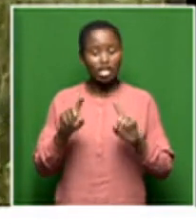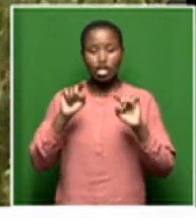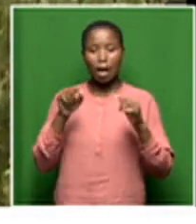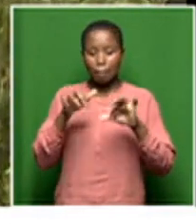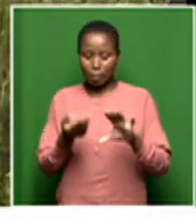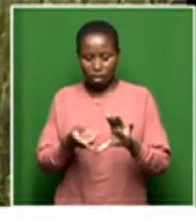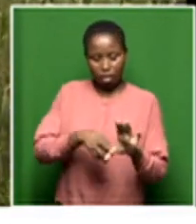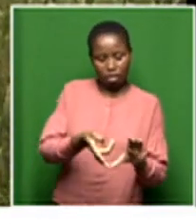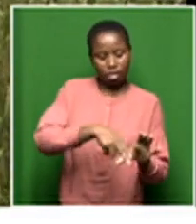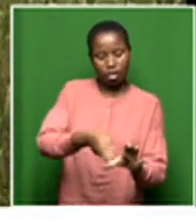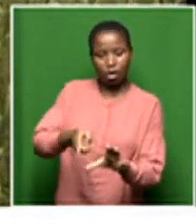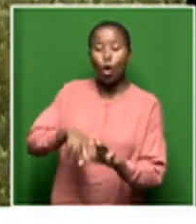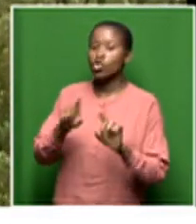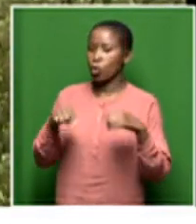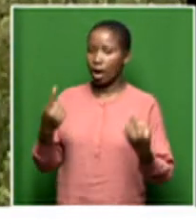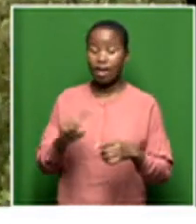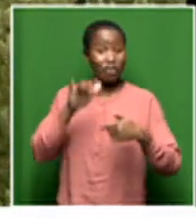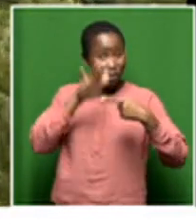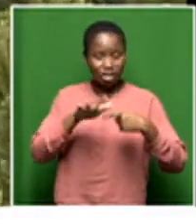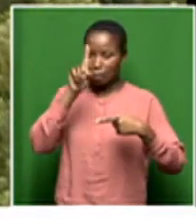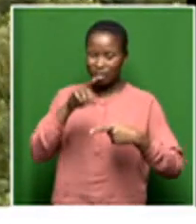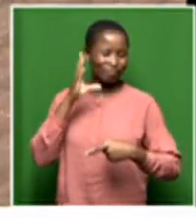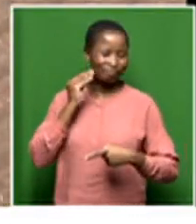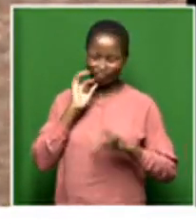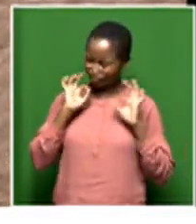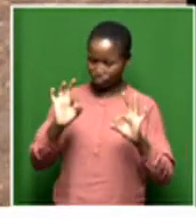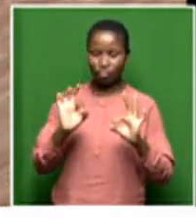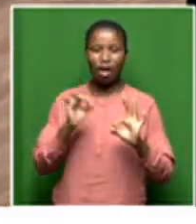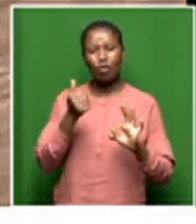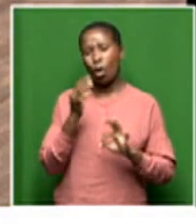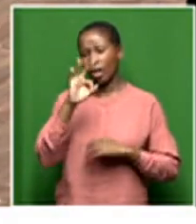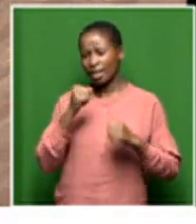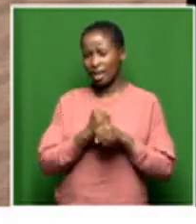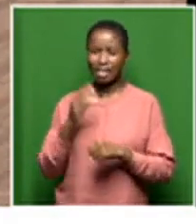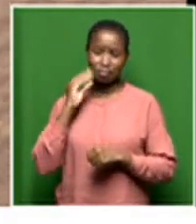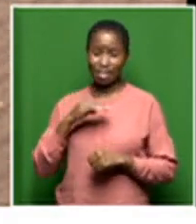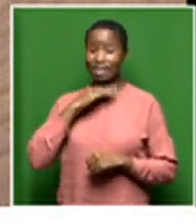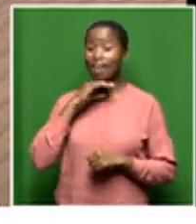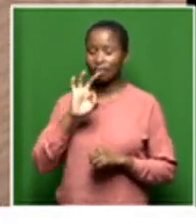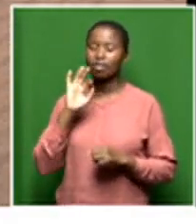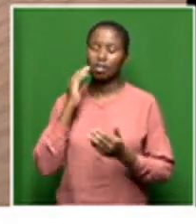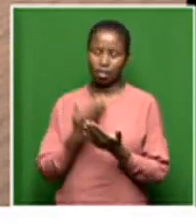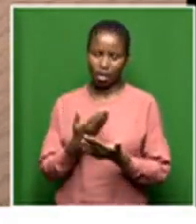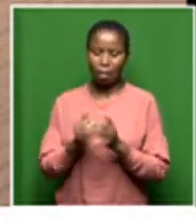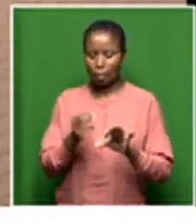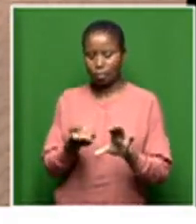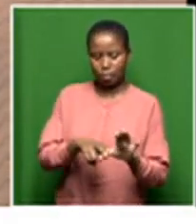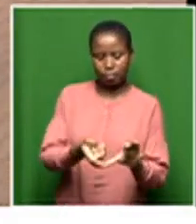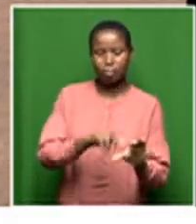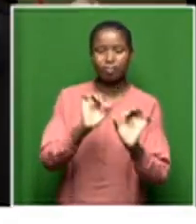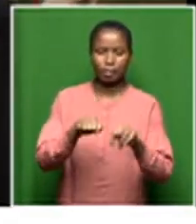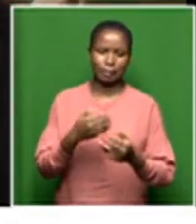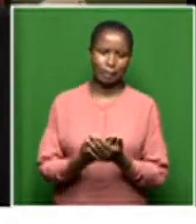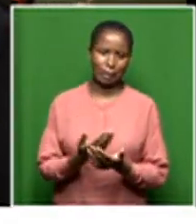certainly not for our company, until you have a lot more experience. It usually takes 2 or 3 years to get enough experience to fly with our business